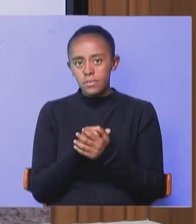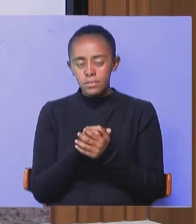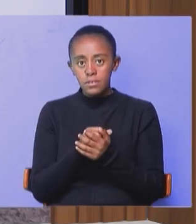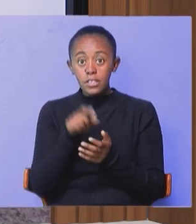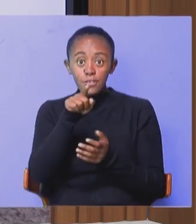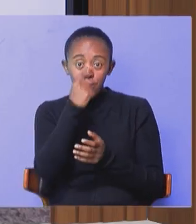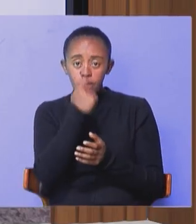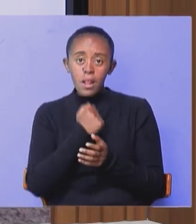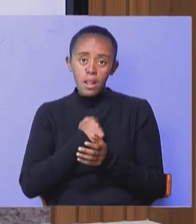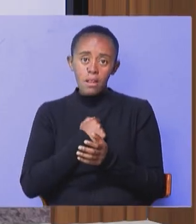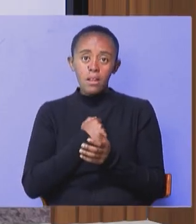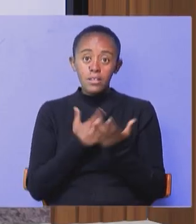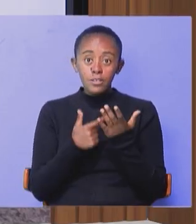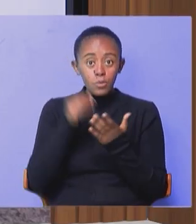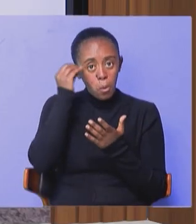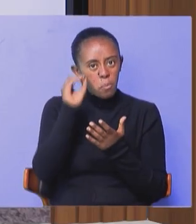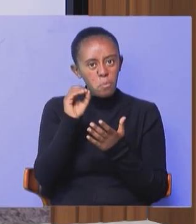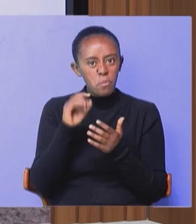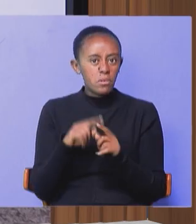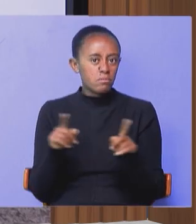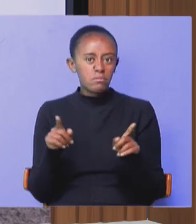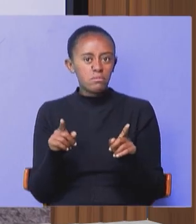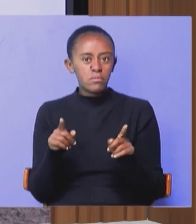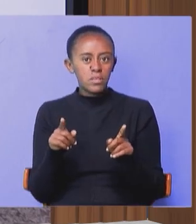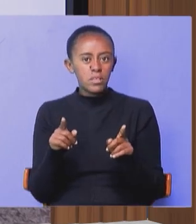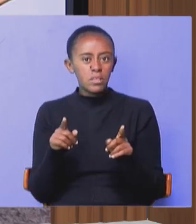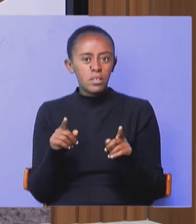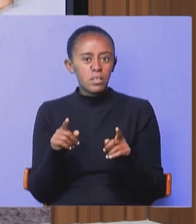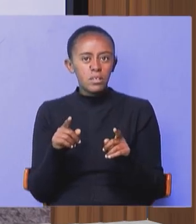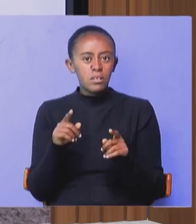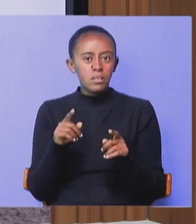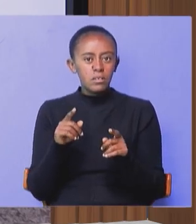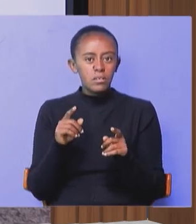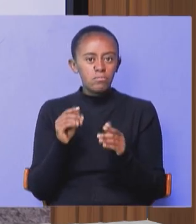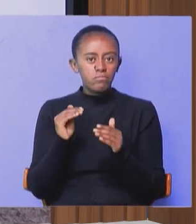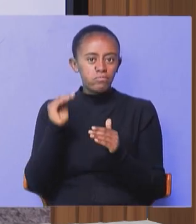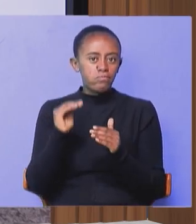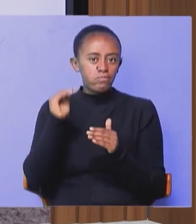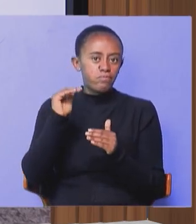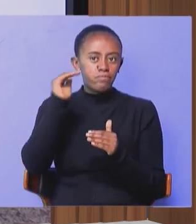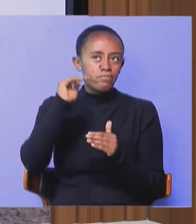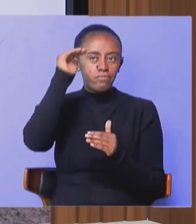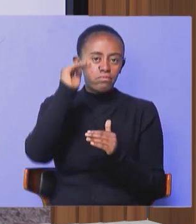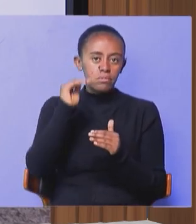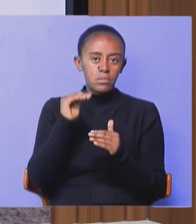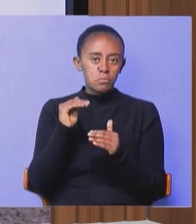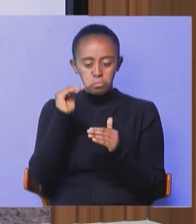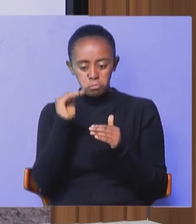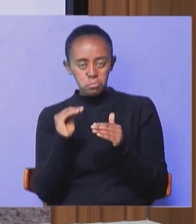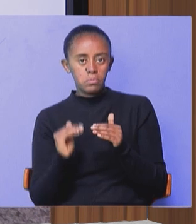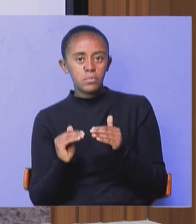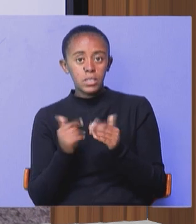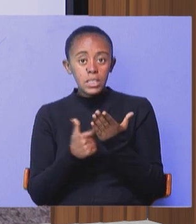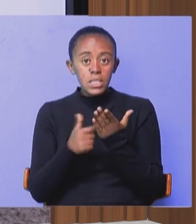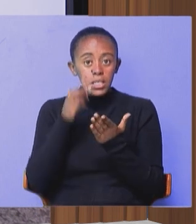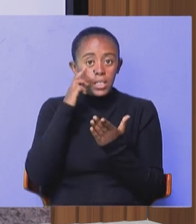you believe in these opinions, but not so much to the degree that you strongly believe in them. So in